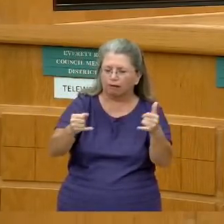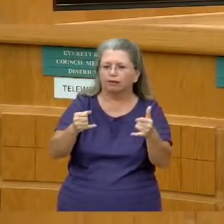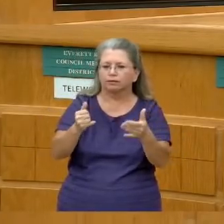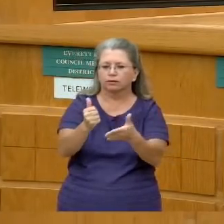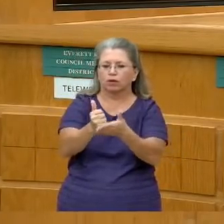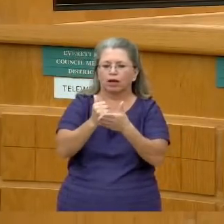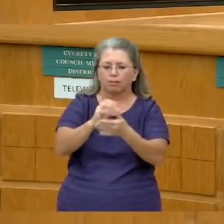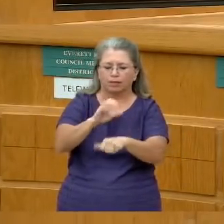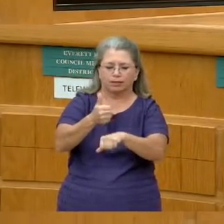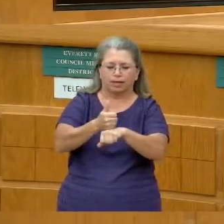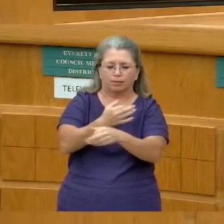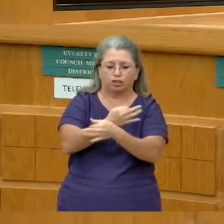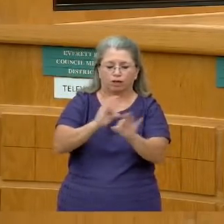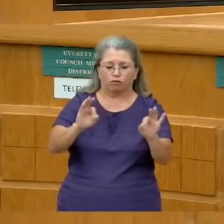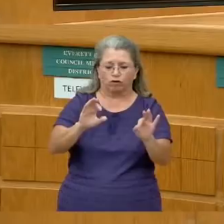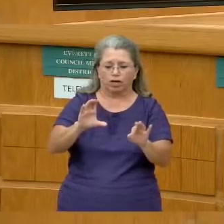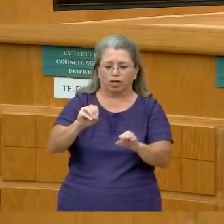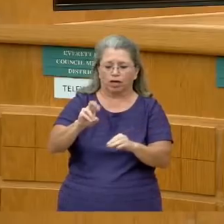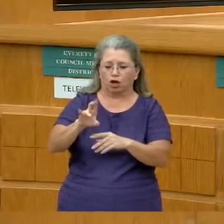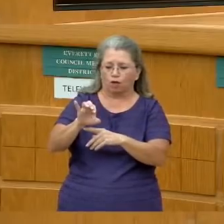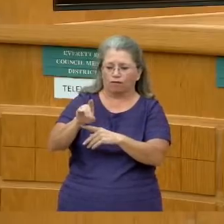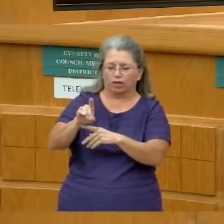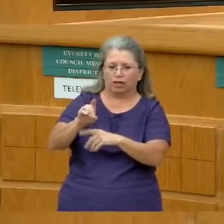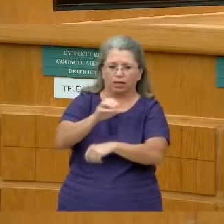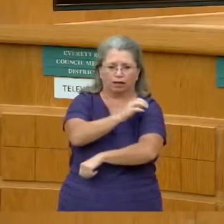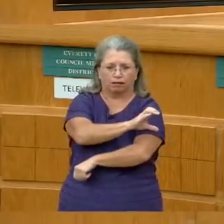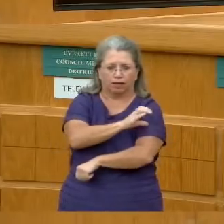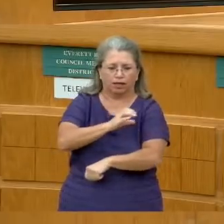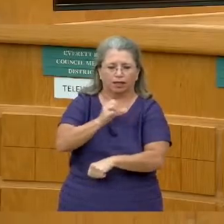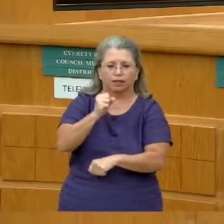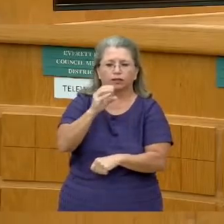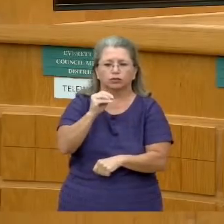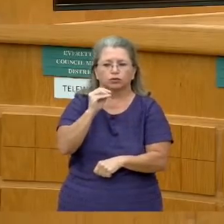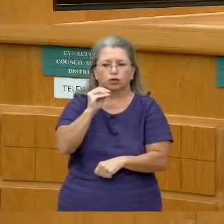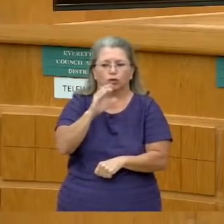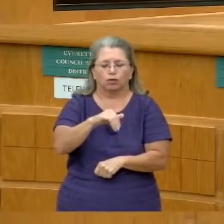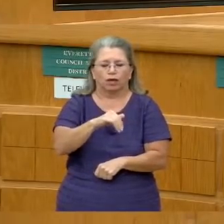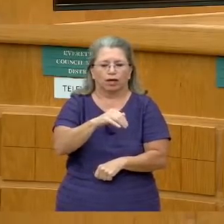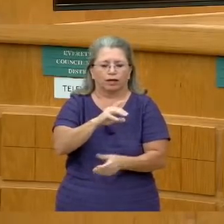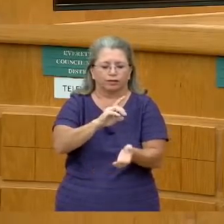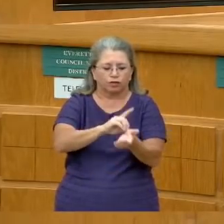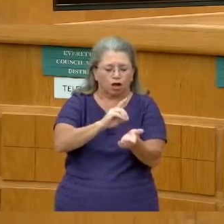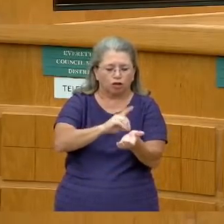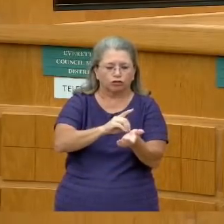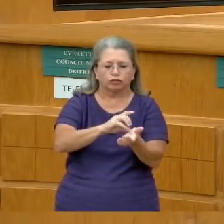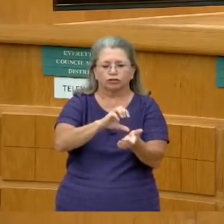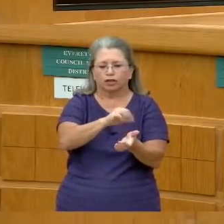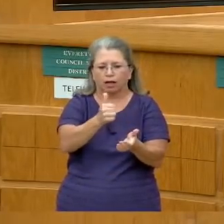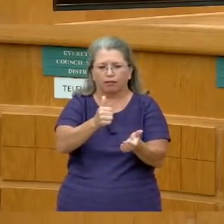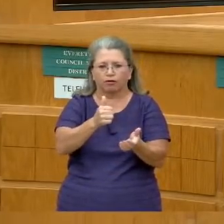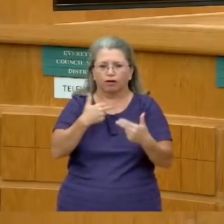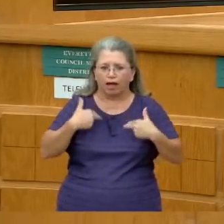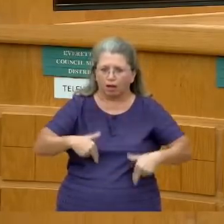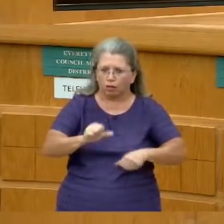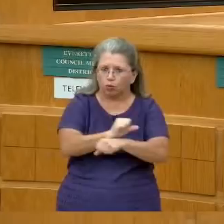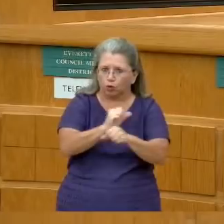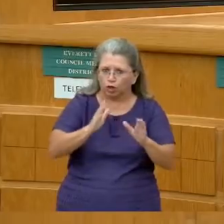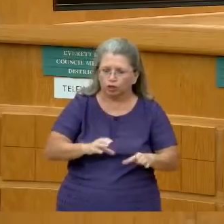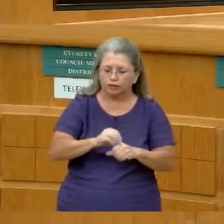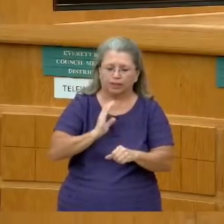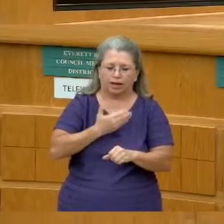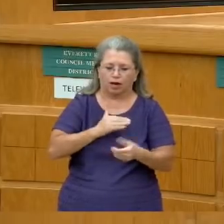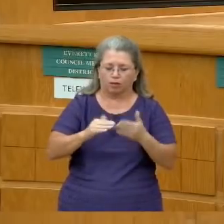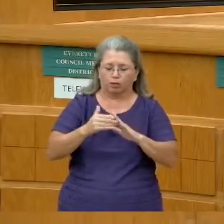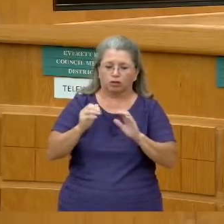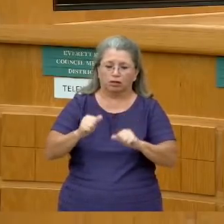clinic such that doctors and medical practitioners and healthcare providers in our community could come and give their